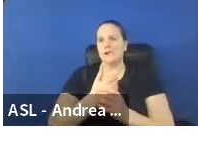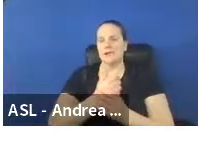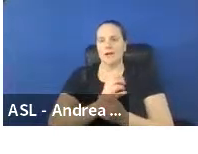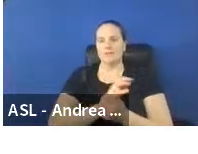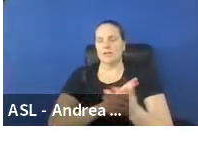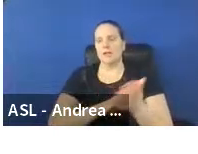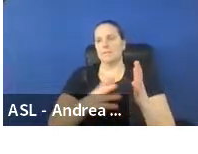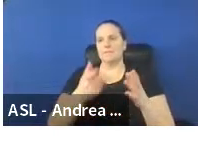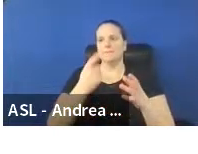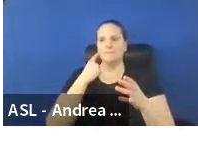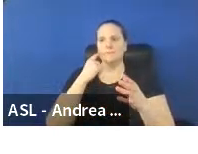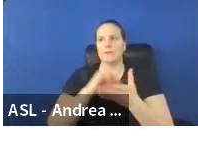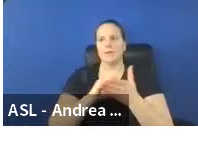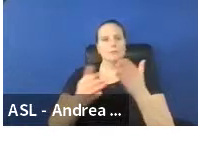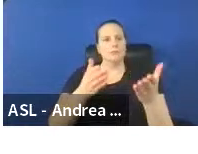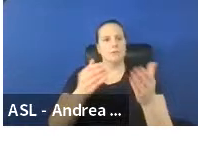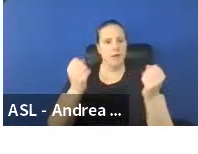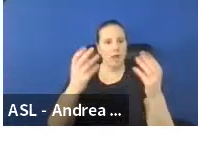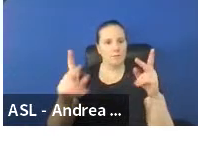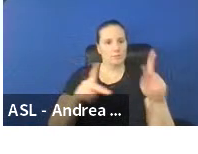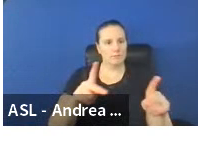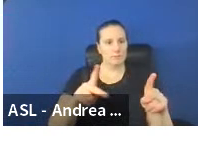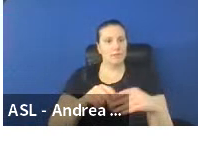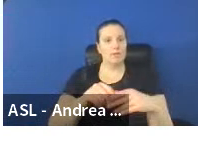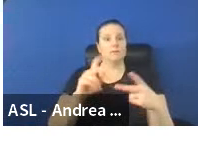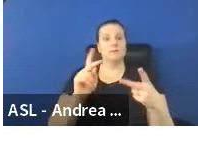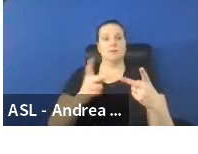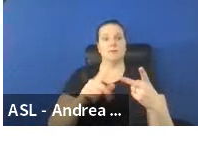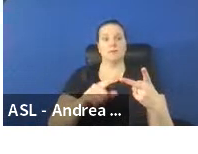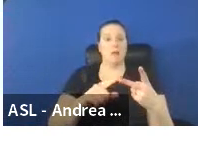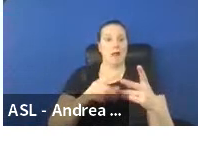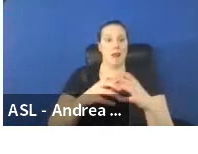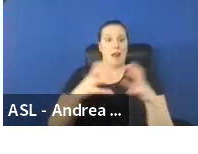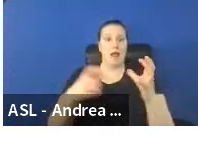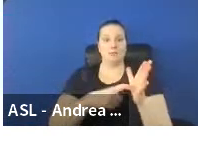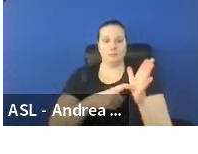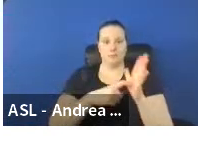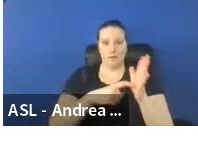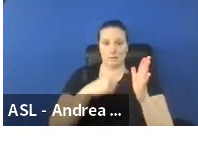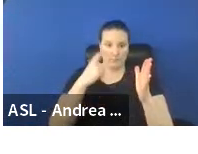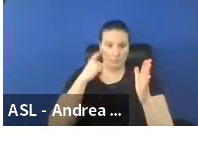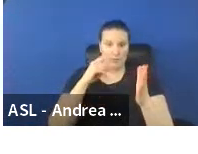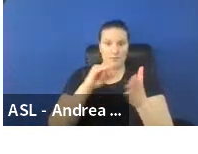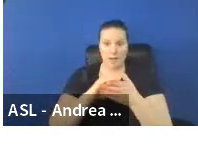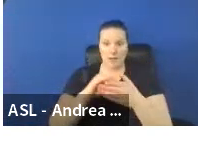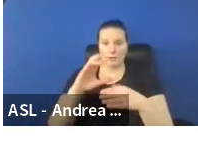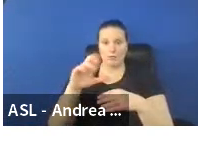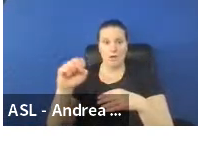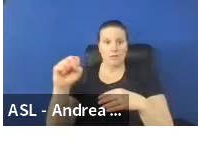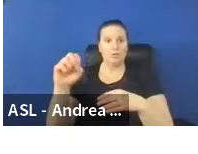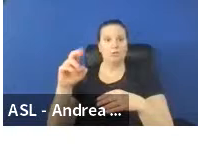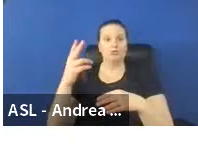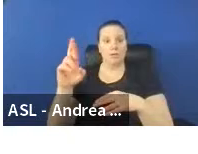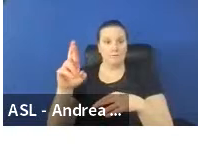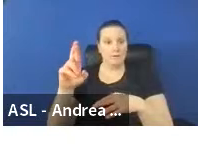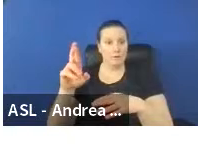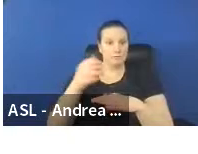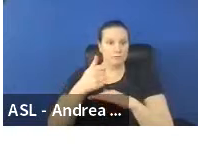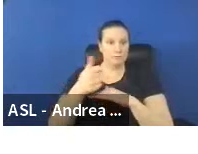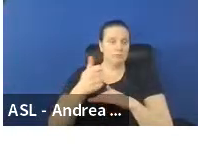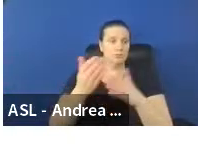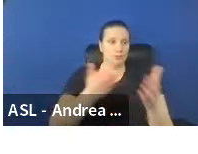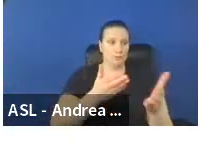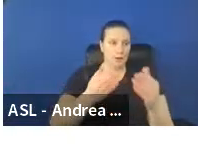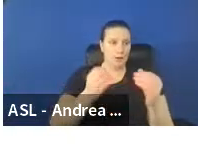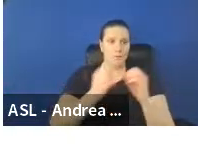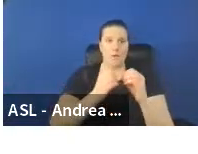it will serve a lot of people. The second is that there's a lot of demand for cross-river transit service. So even more so